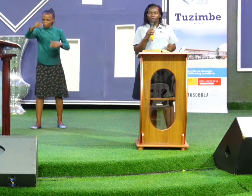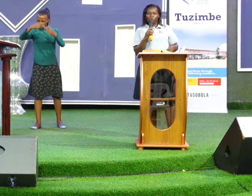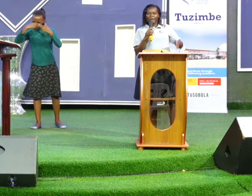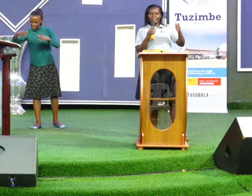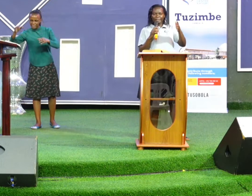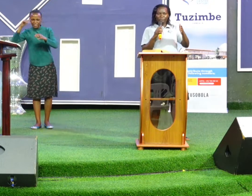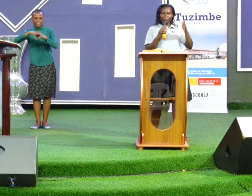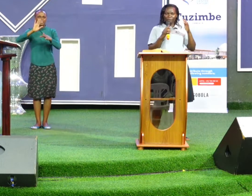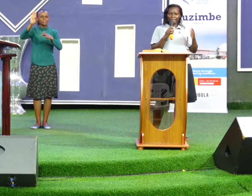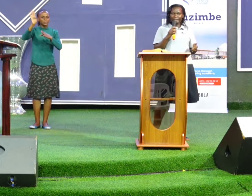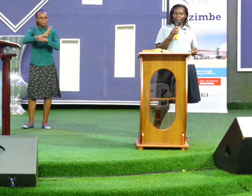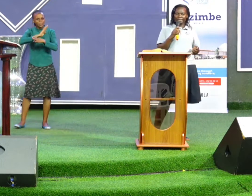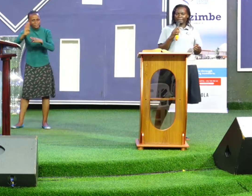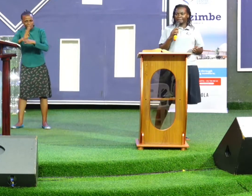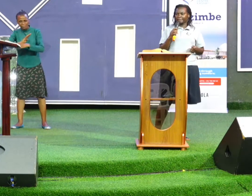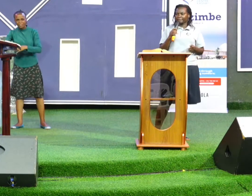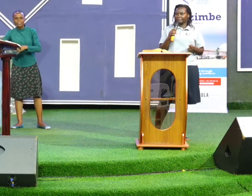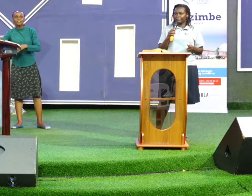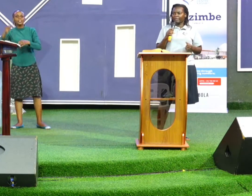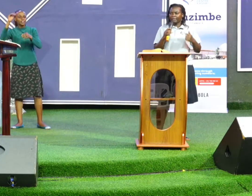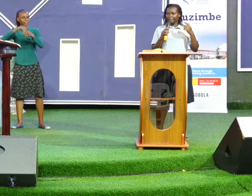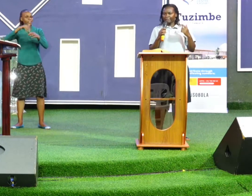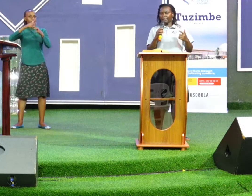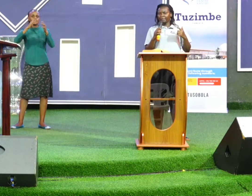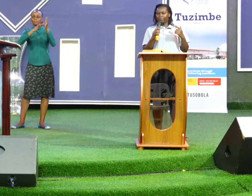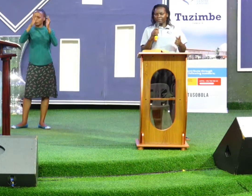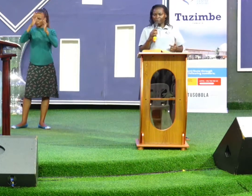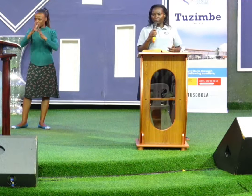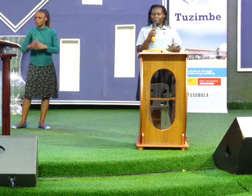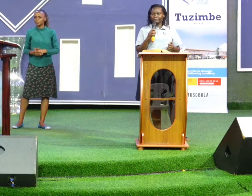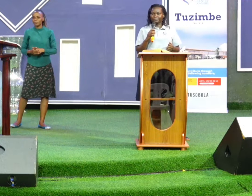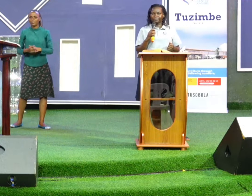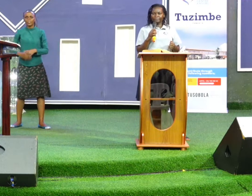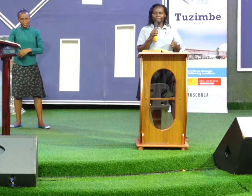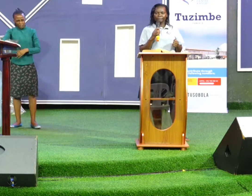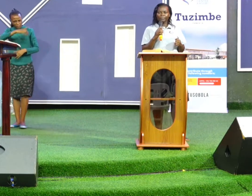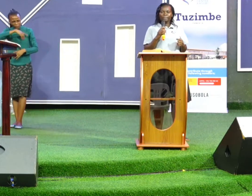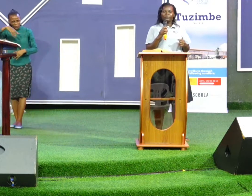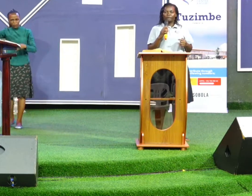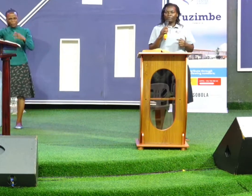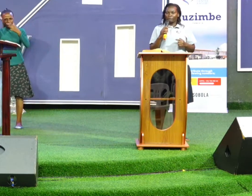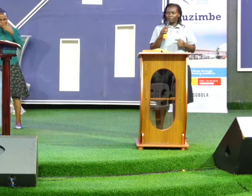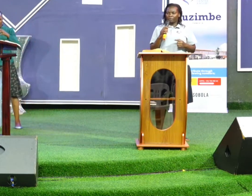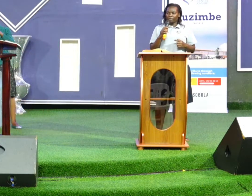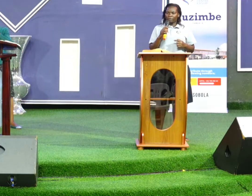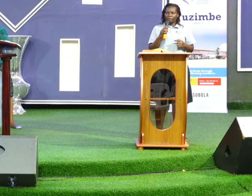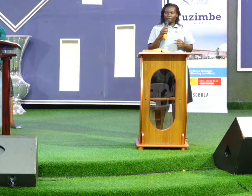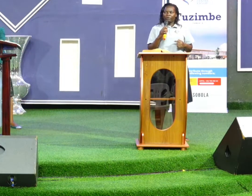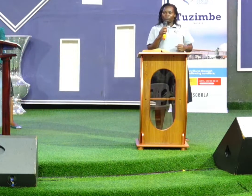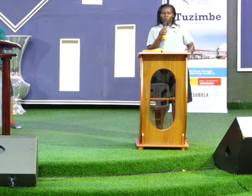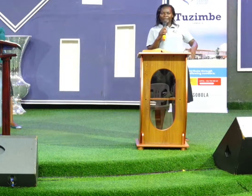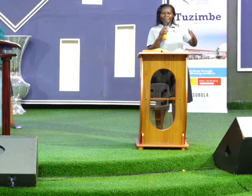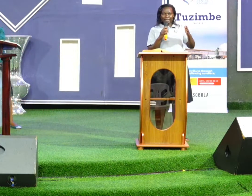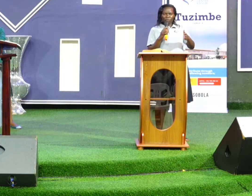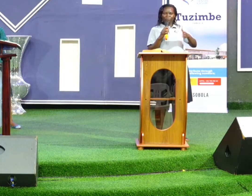business. Go and set off concerning business. Mulinya lya Yesu. In the name of the Lord. Gendo simbule mbuwereza obwo Katonda bwatadde maaso